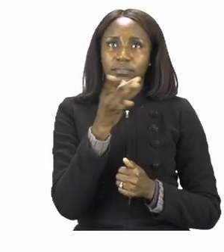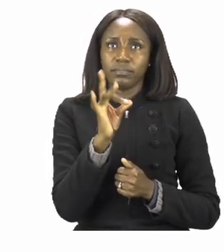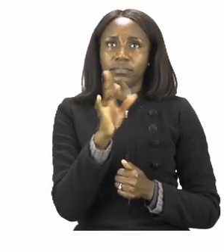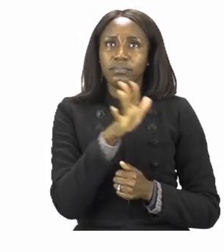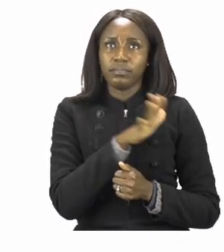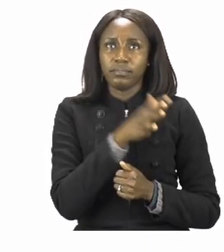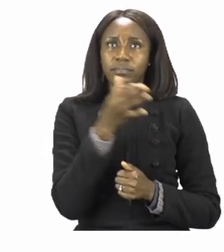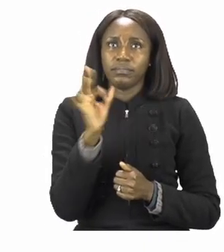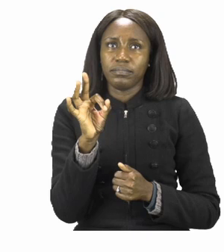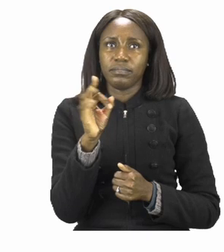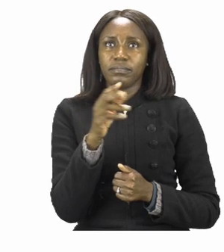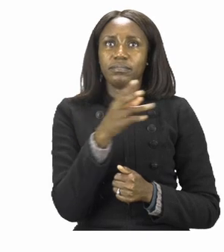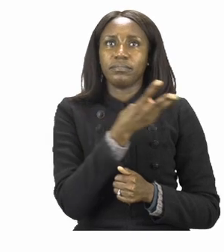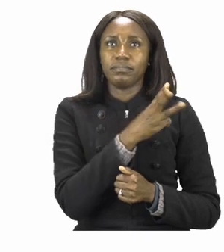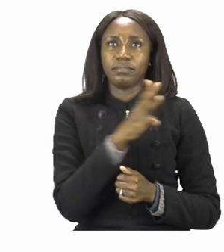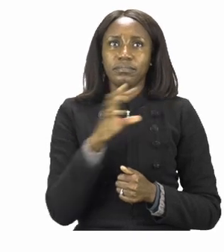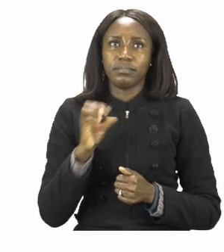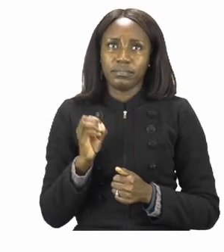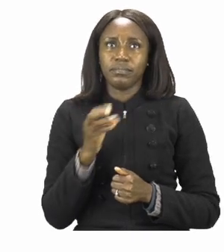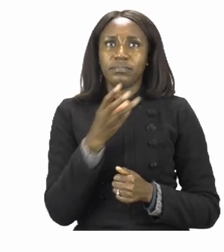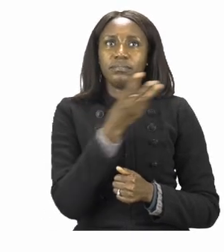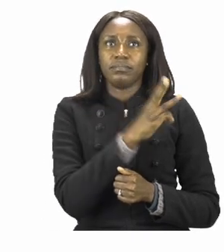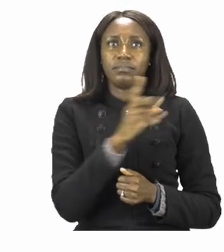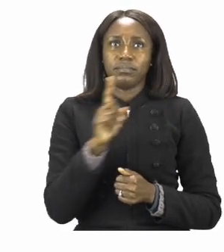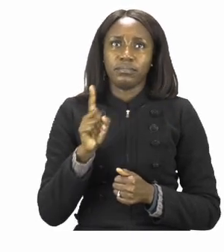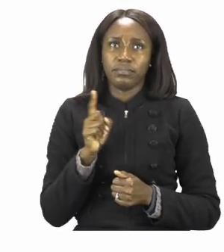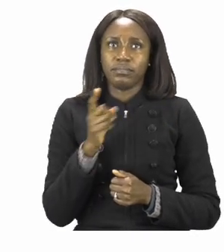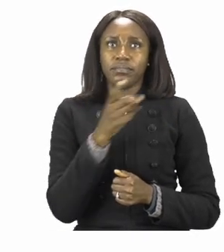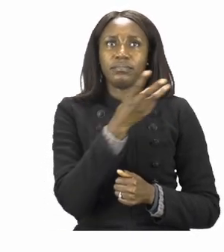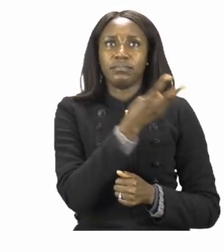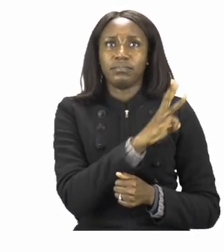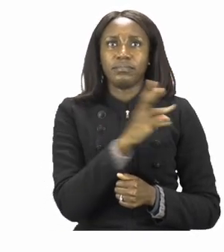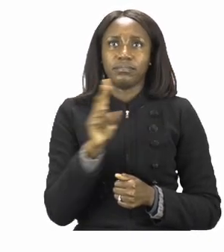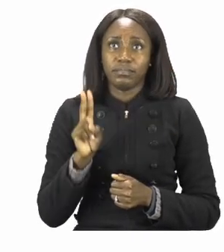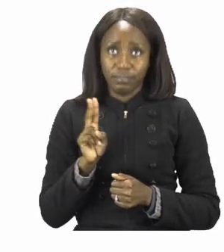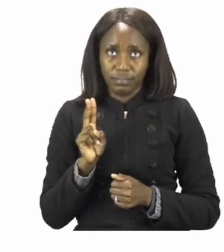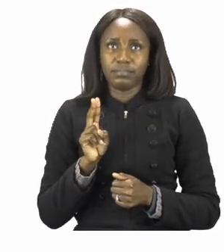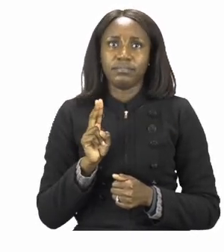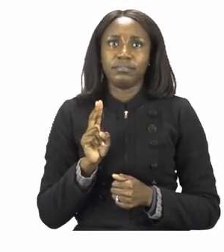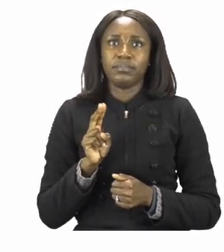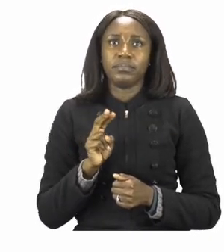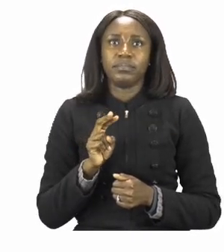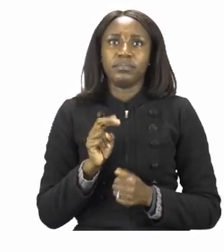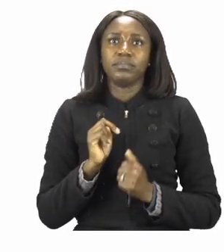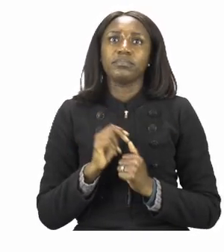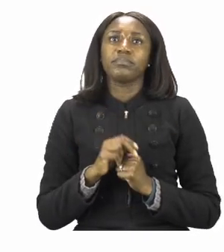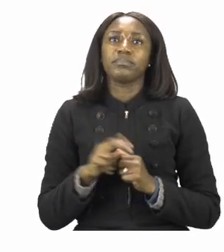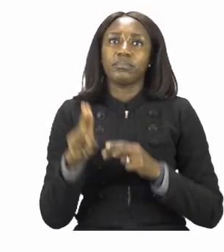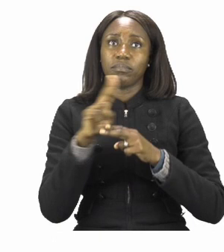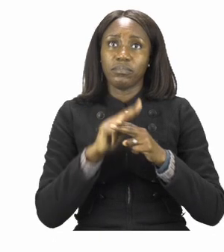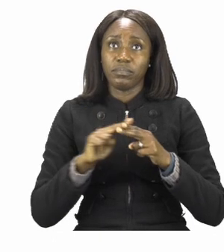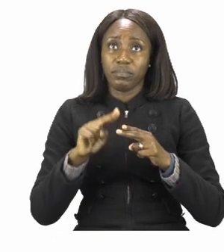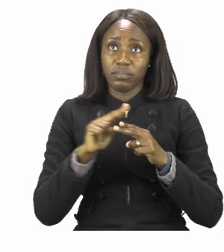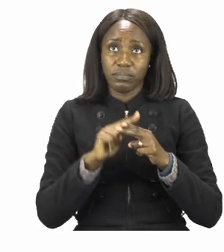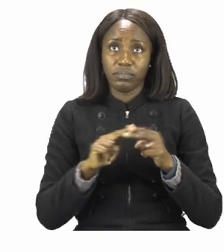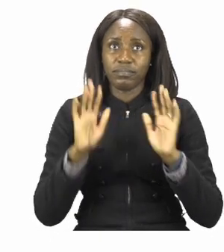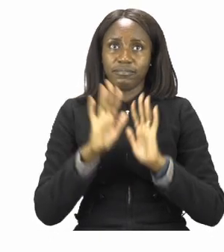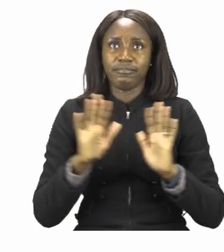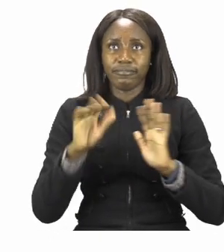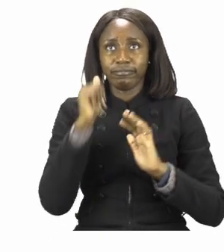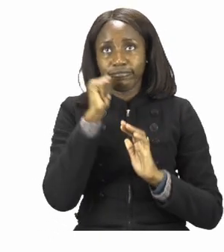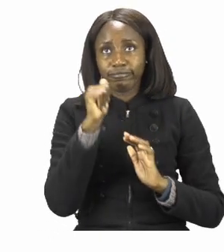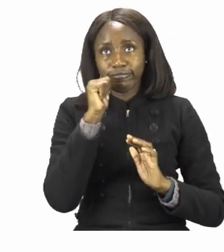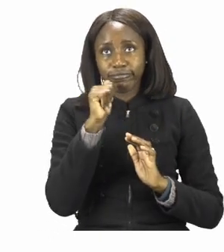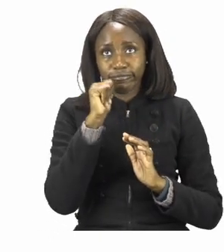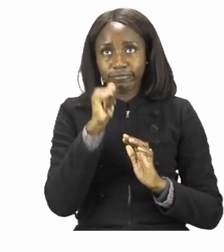59, 60, 61, and 62. They have